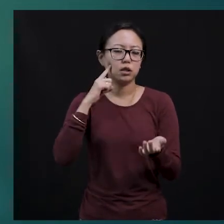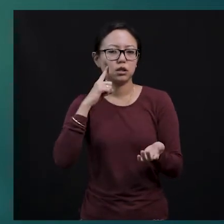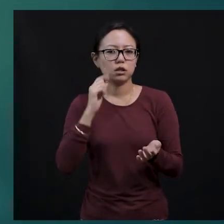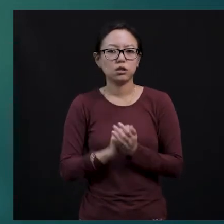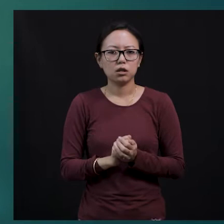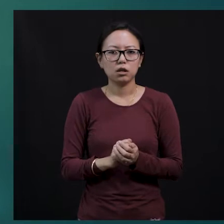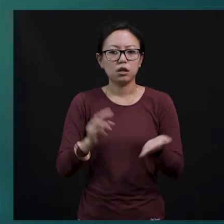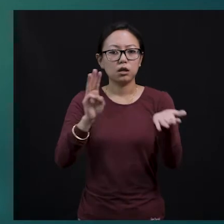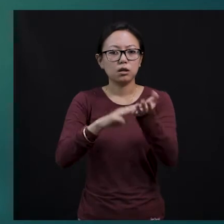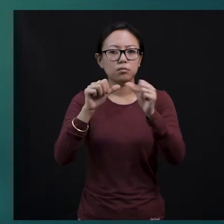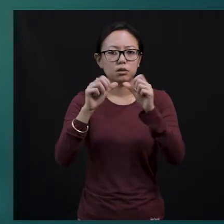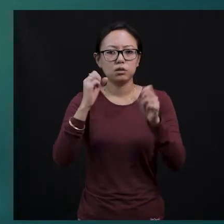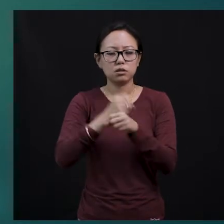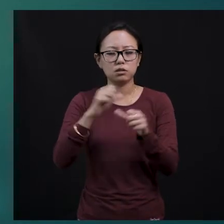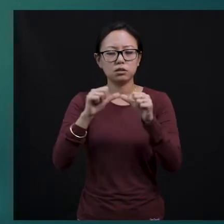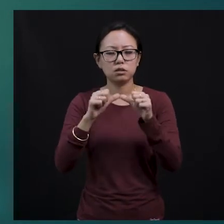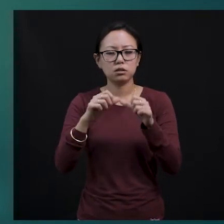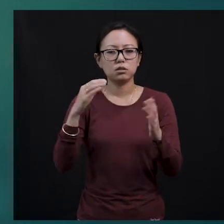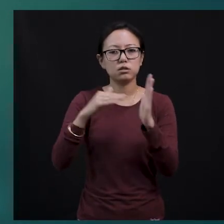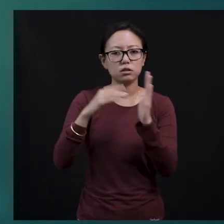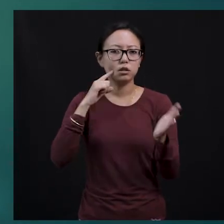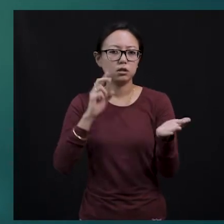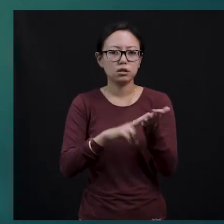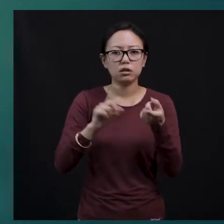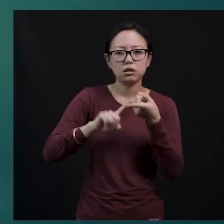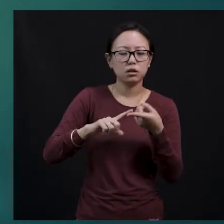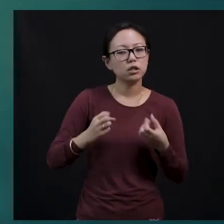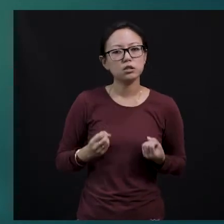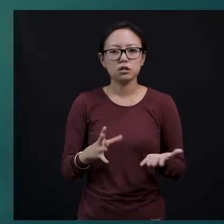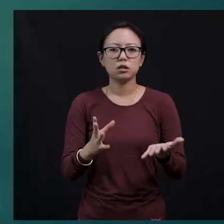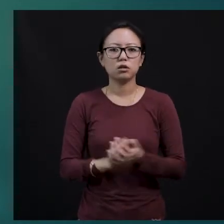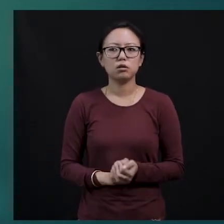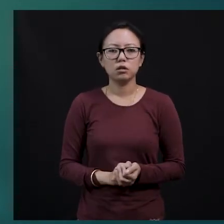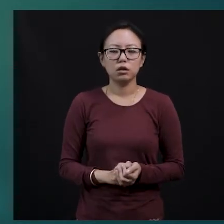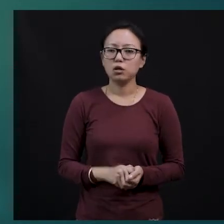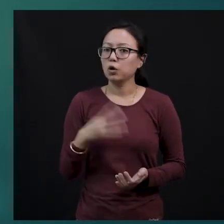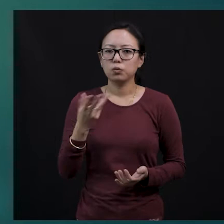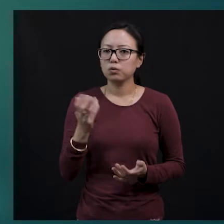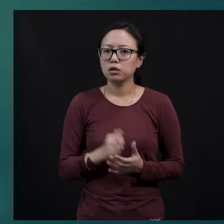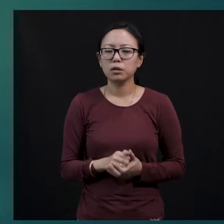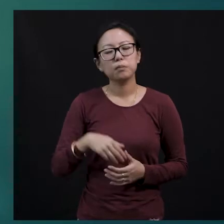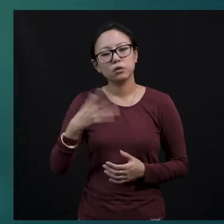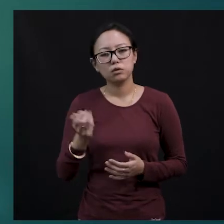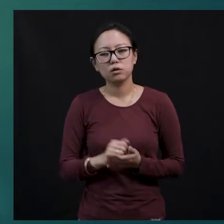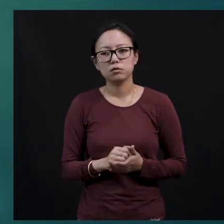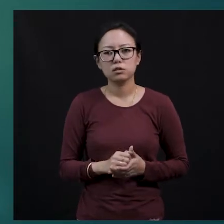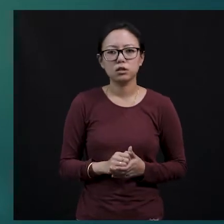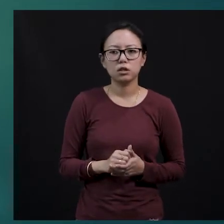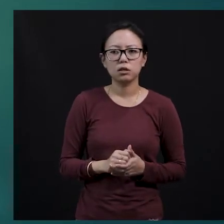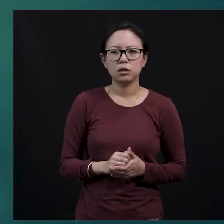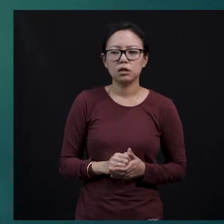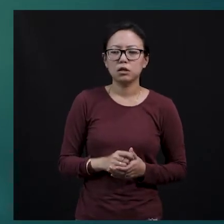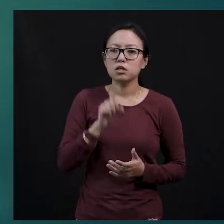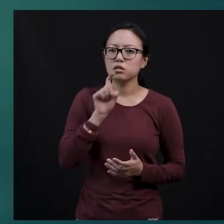help of press to express his opinions that we need to change, we need to progress.